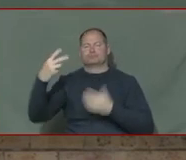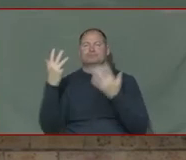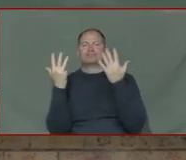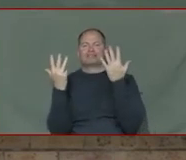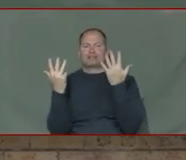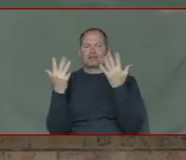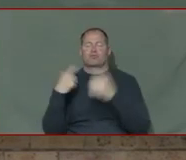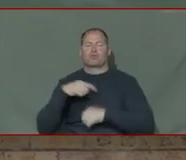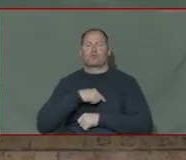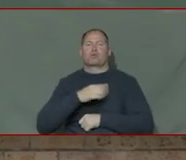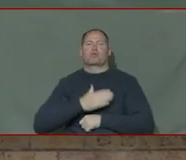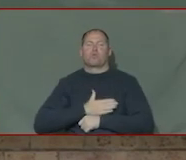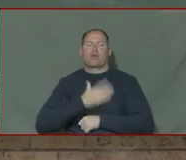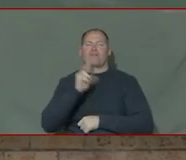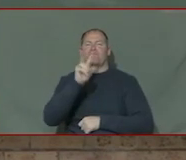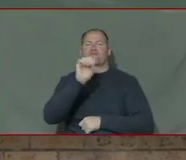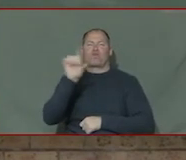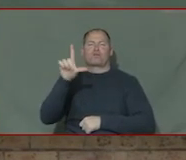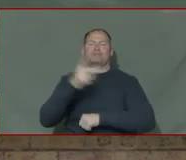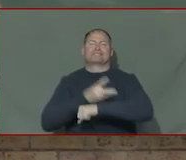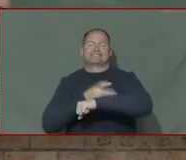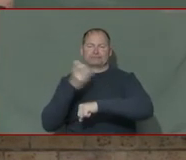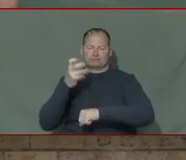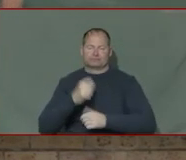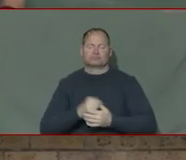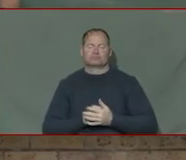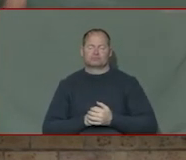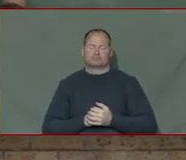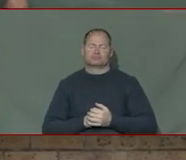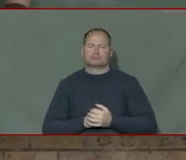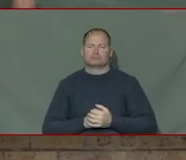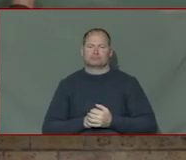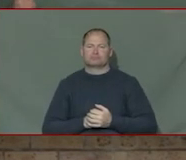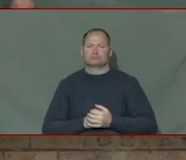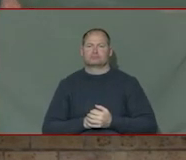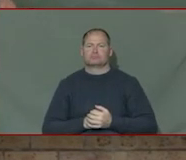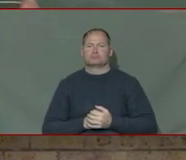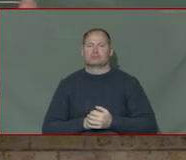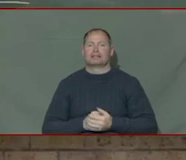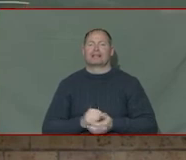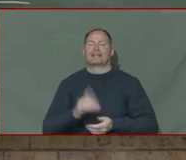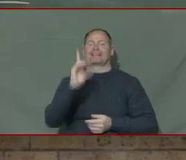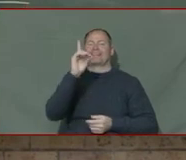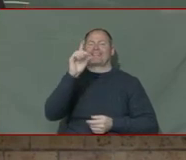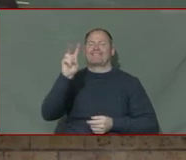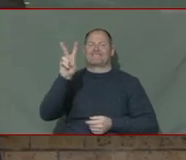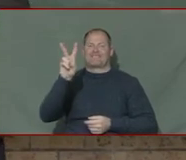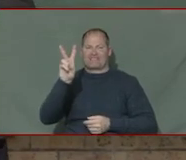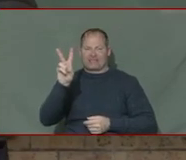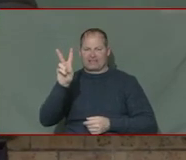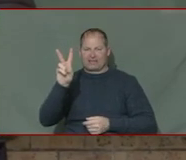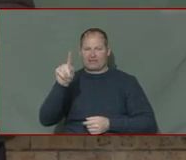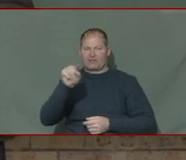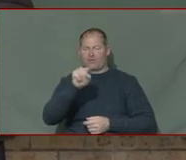the derivative of the volume. So we can say that dv over